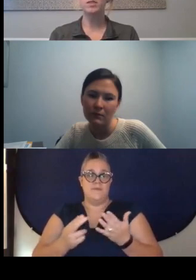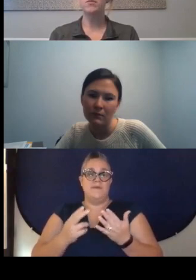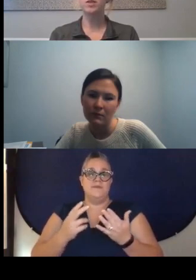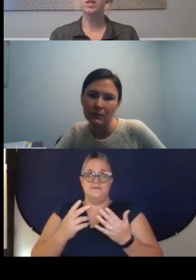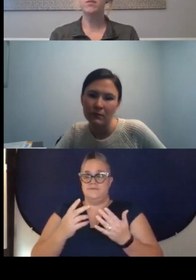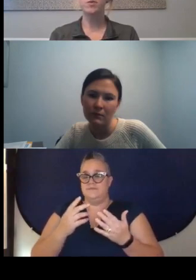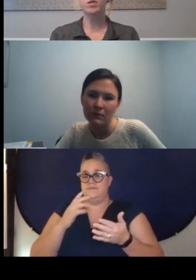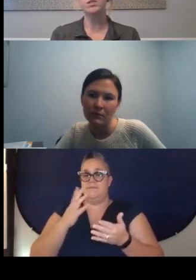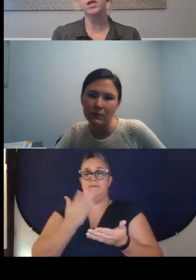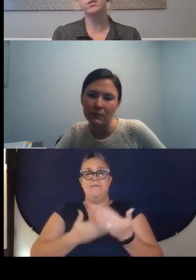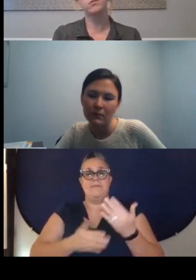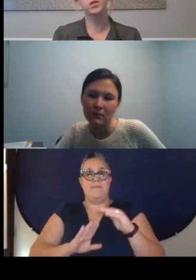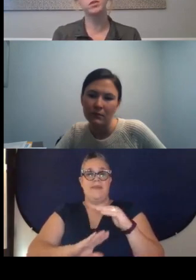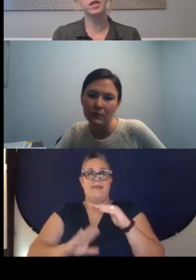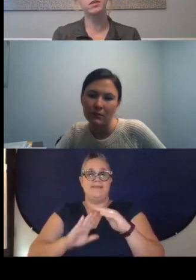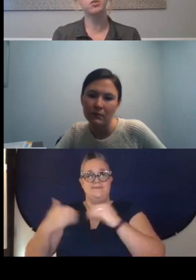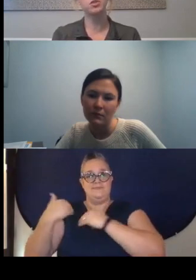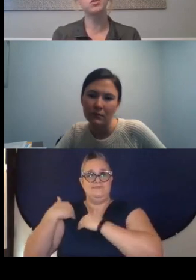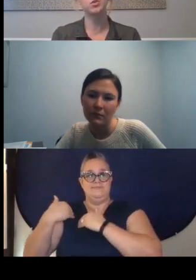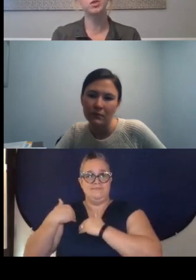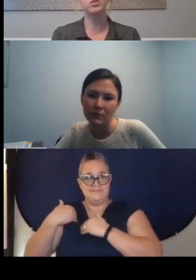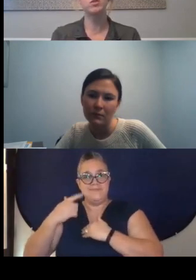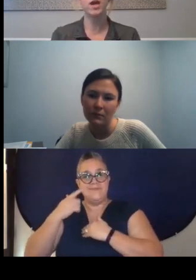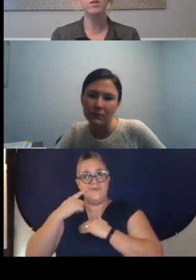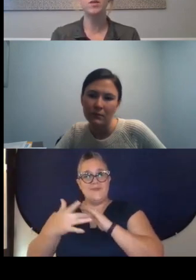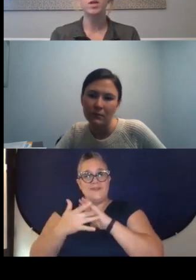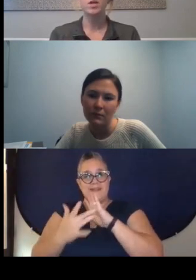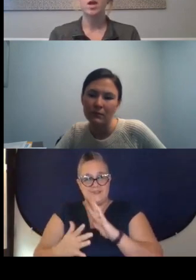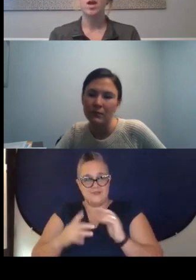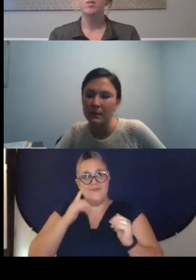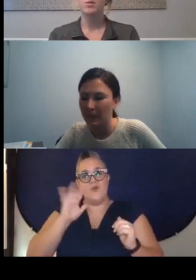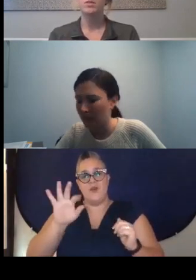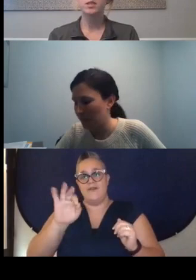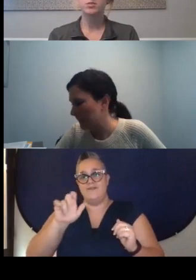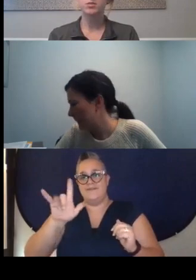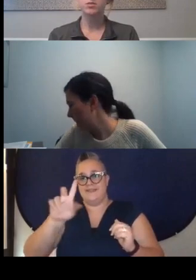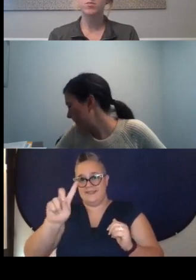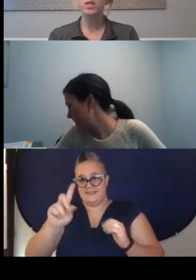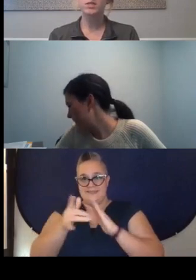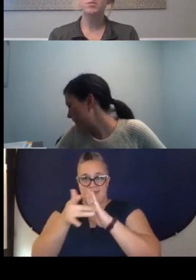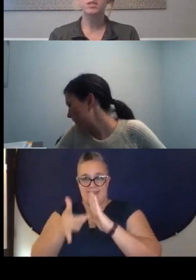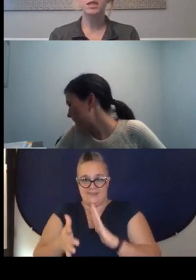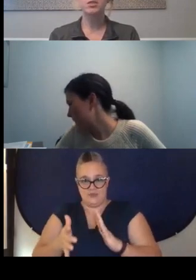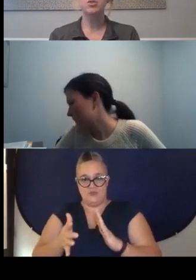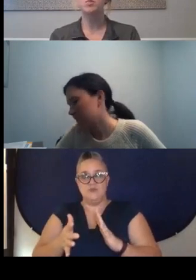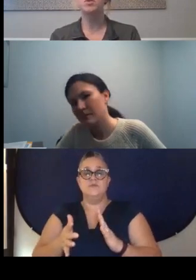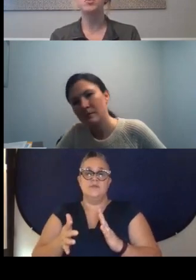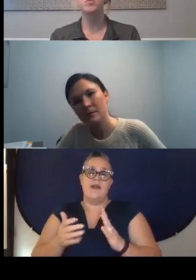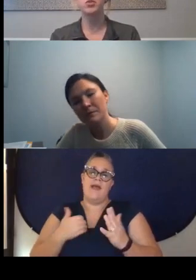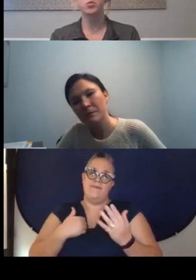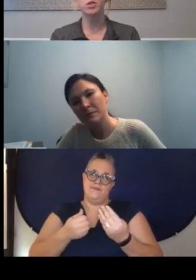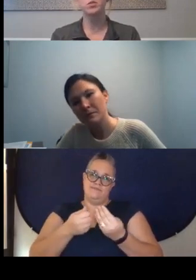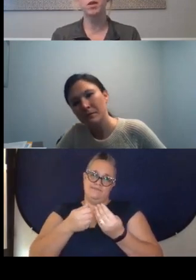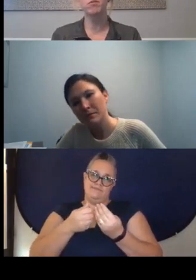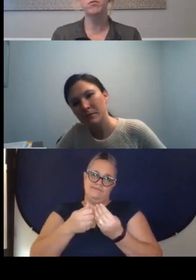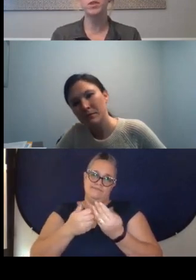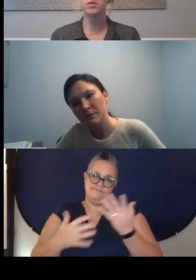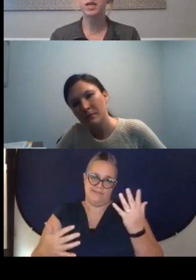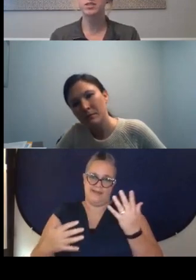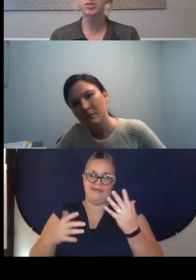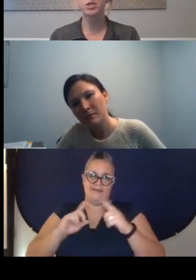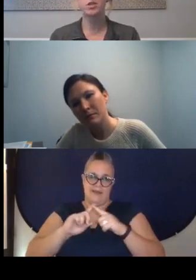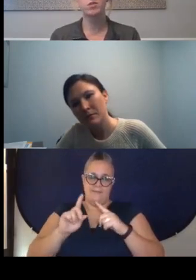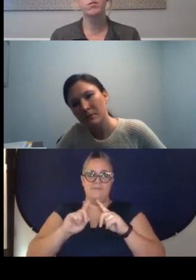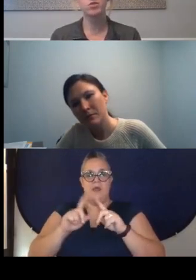to specifically focus on the field technicians. So we do have, I would say, many types of technicians, but two major ones. We have a